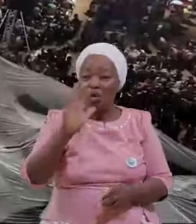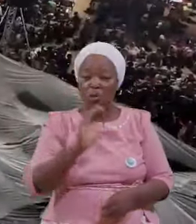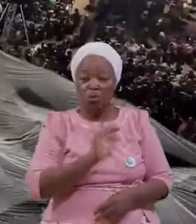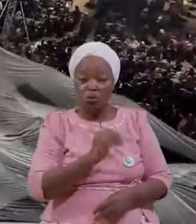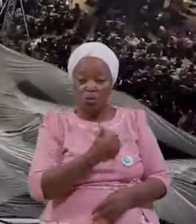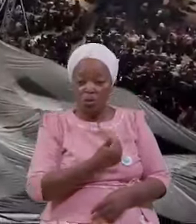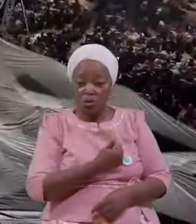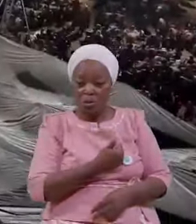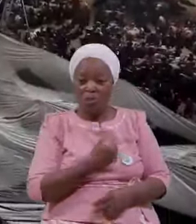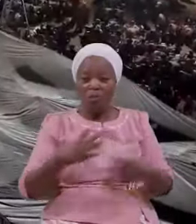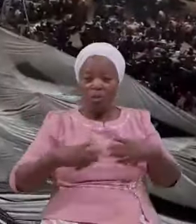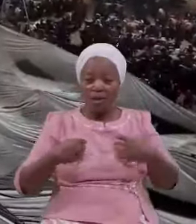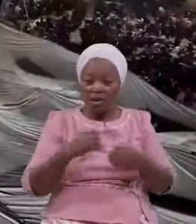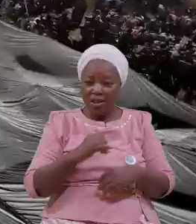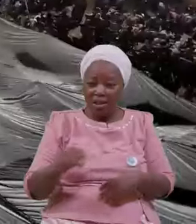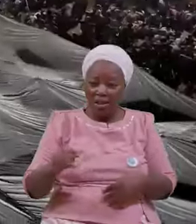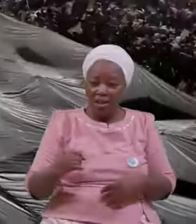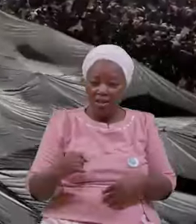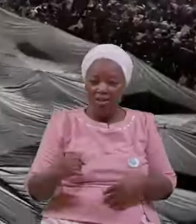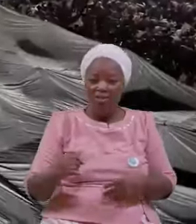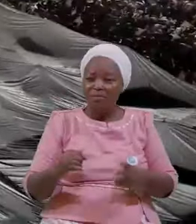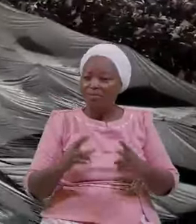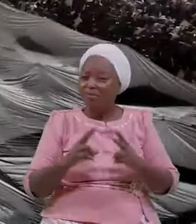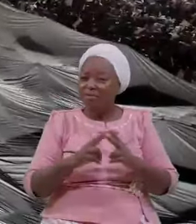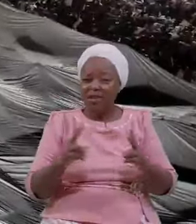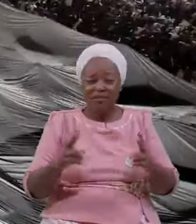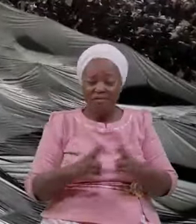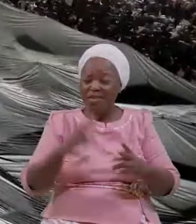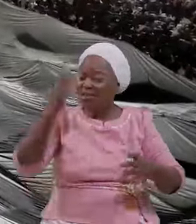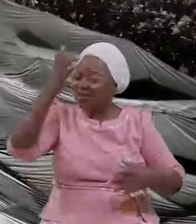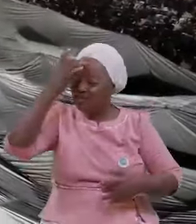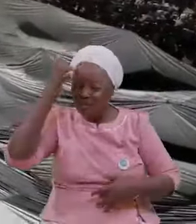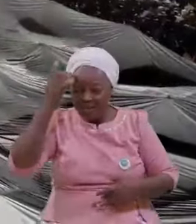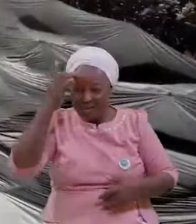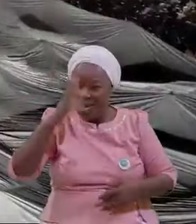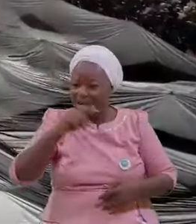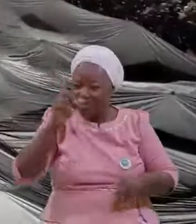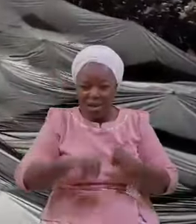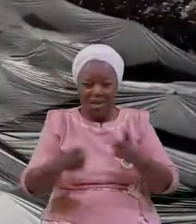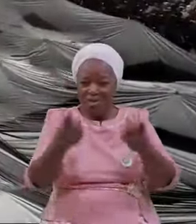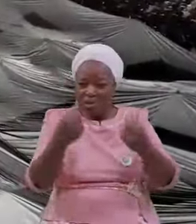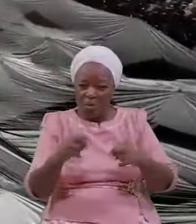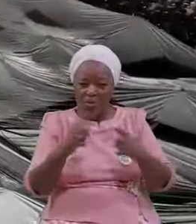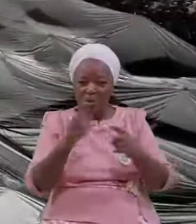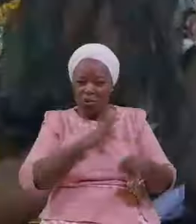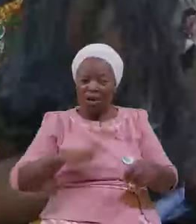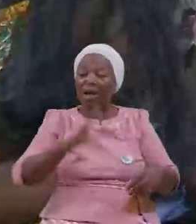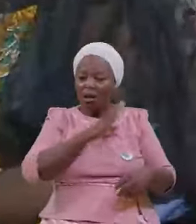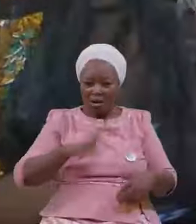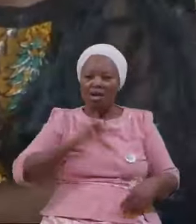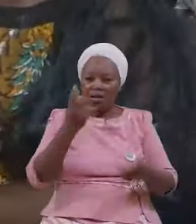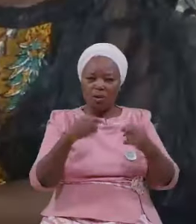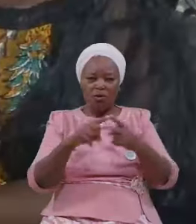hidden, bedridden, and you couldn't come to Christ. Christ is coming to you